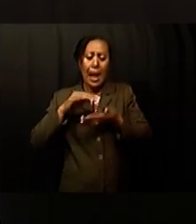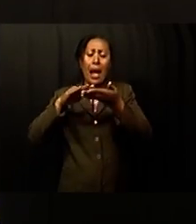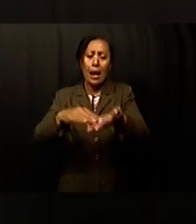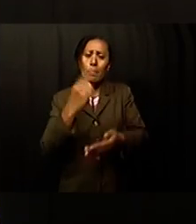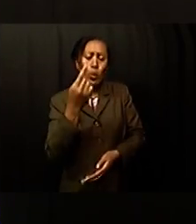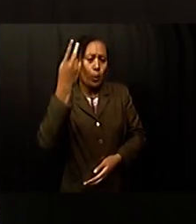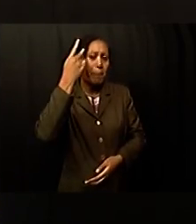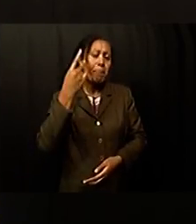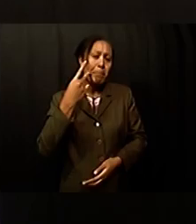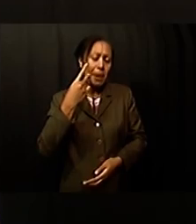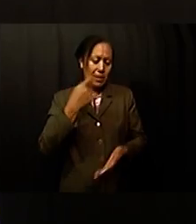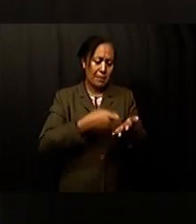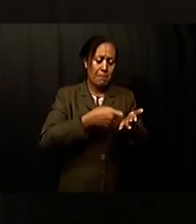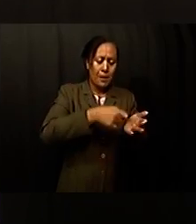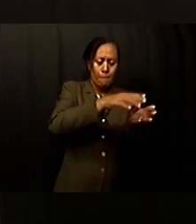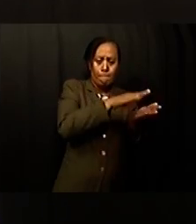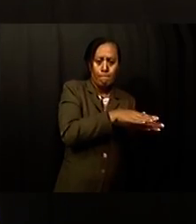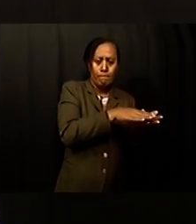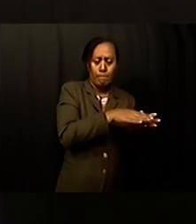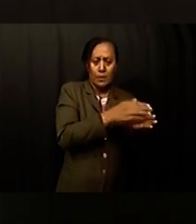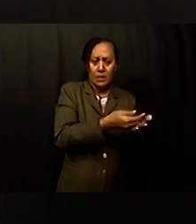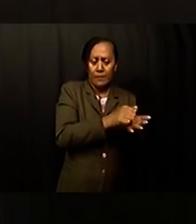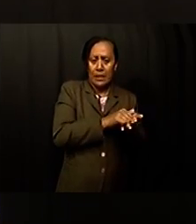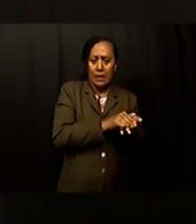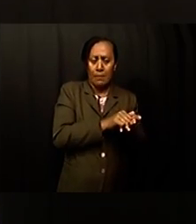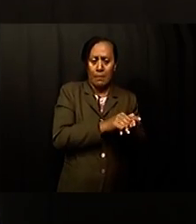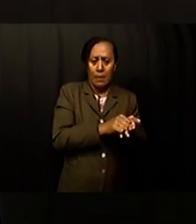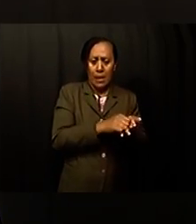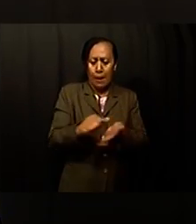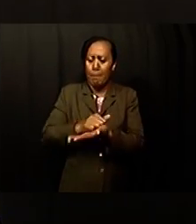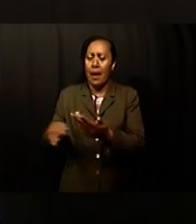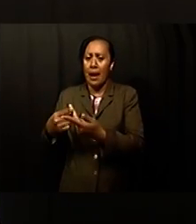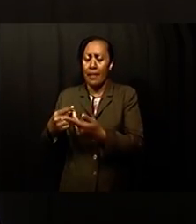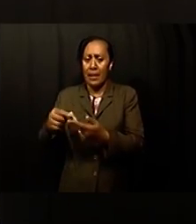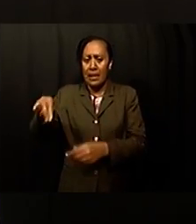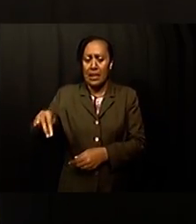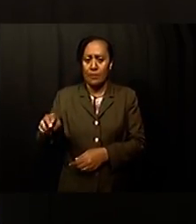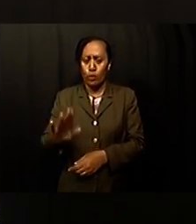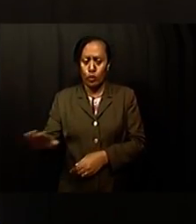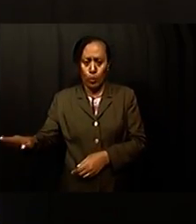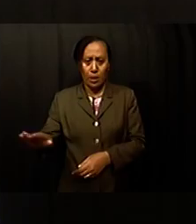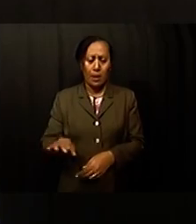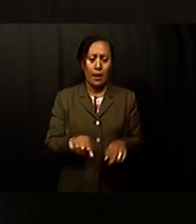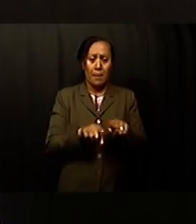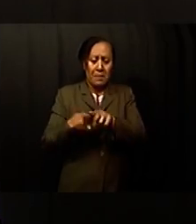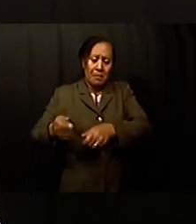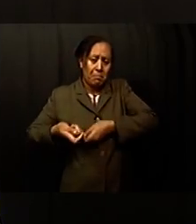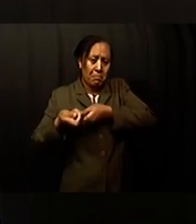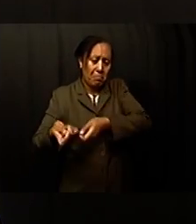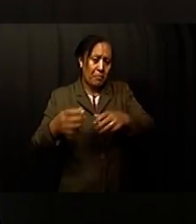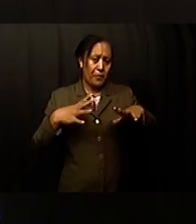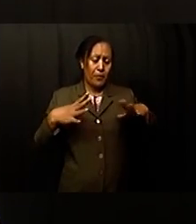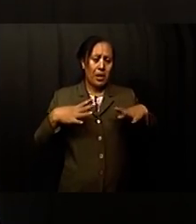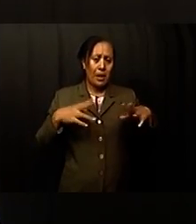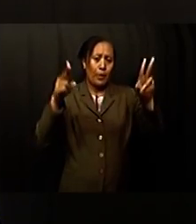save parents the much needed money which can be used for other needs of a child. You can save a lot of money simply by breastfeeding. This was